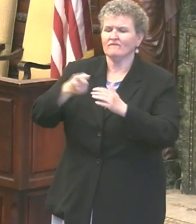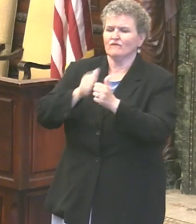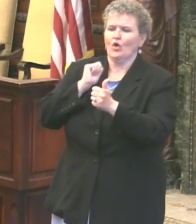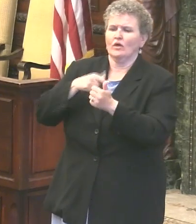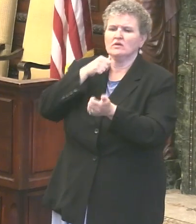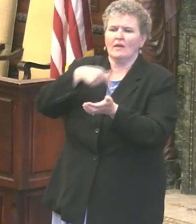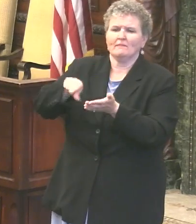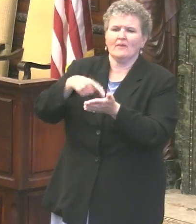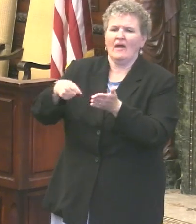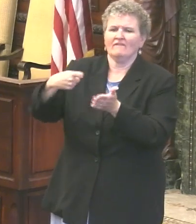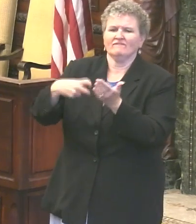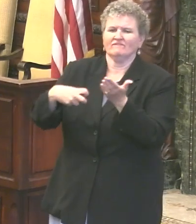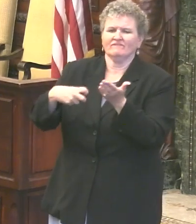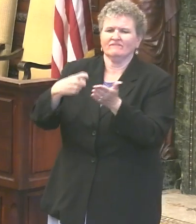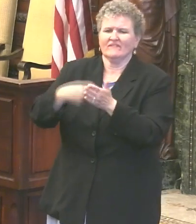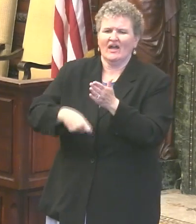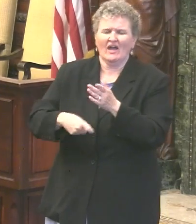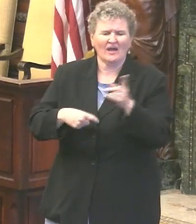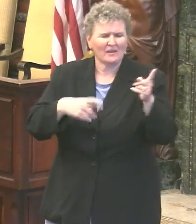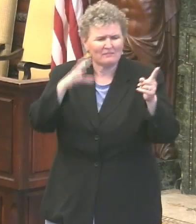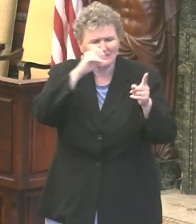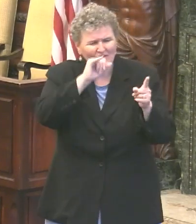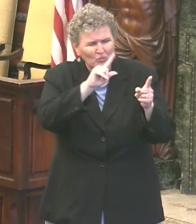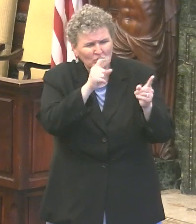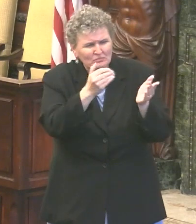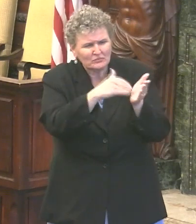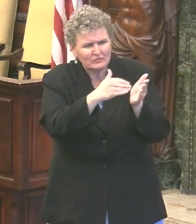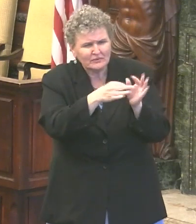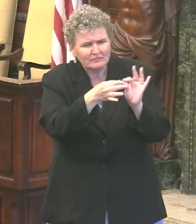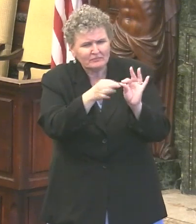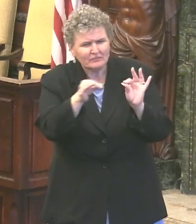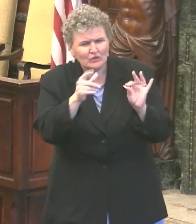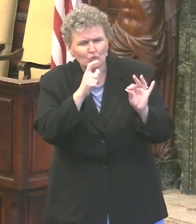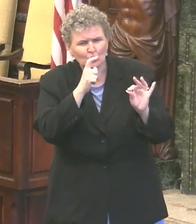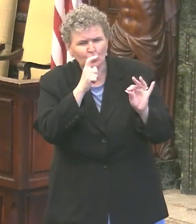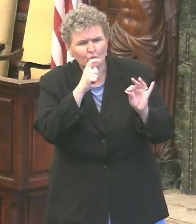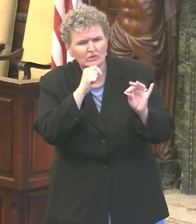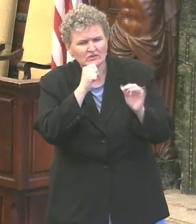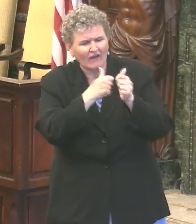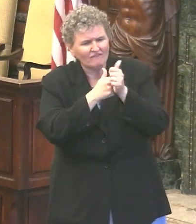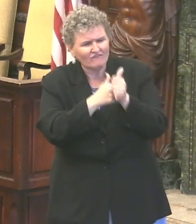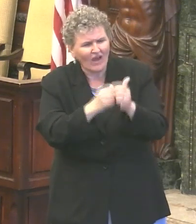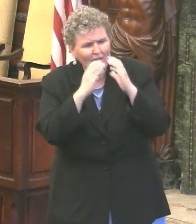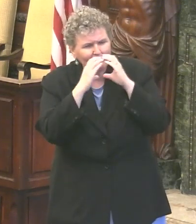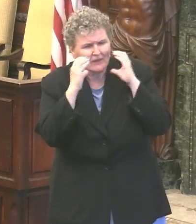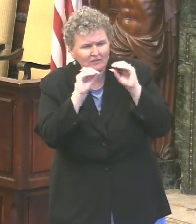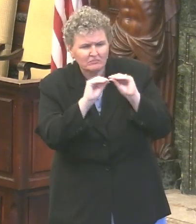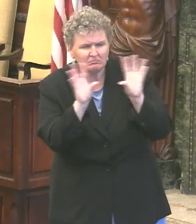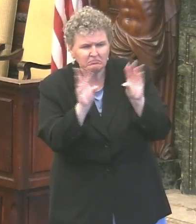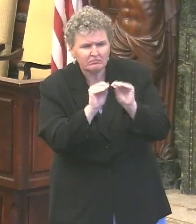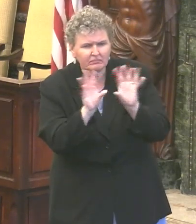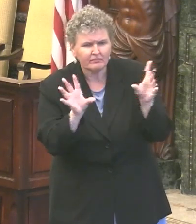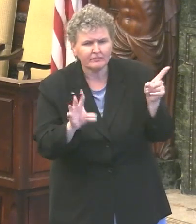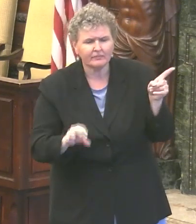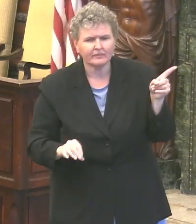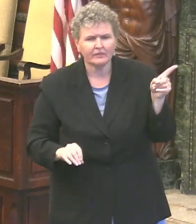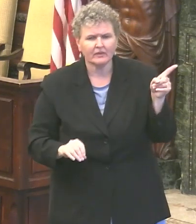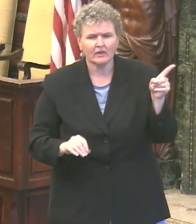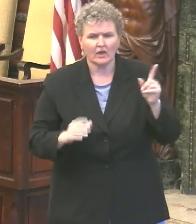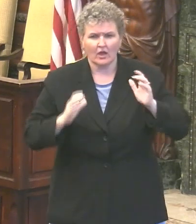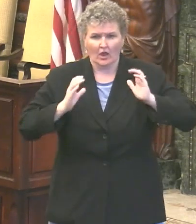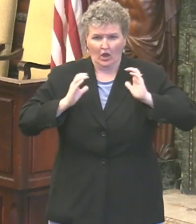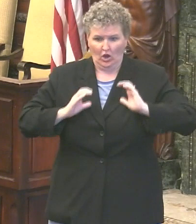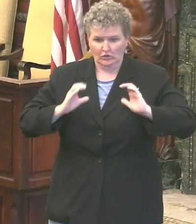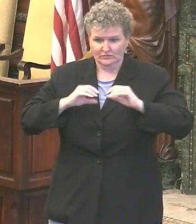I didn't hear the first part of the question. Who's violating the mask provision? Their customers at bodegas and shops are